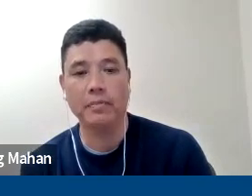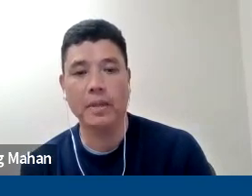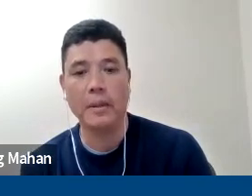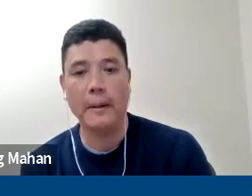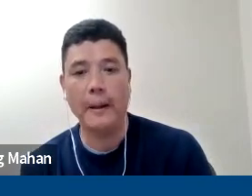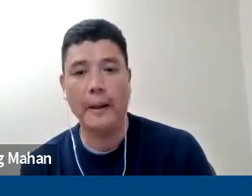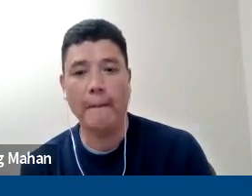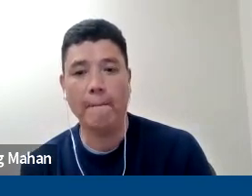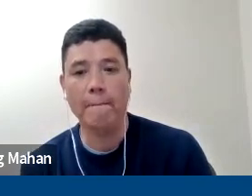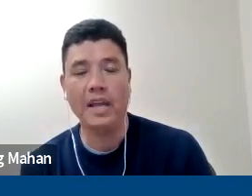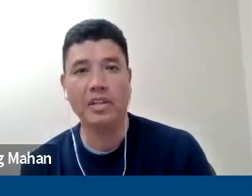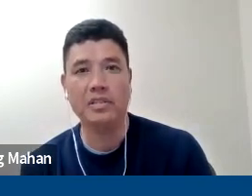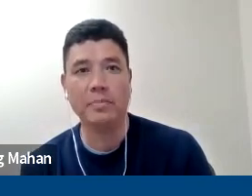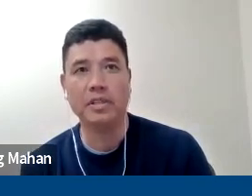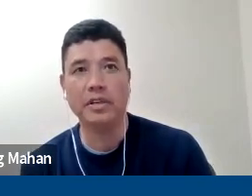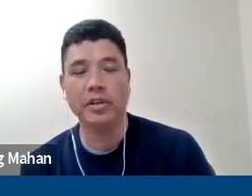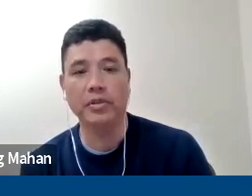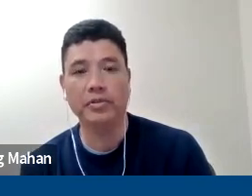Okay, I'll try this one.